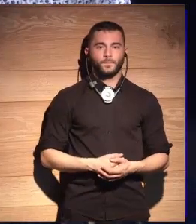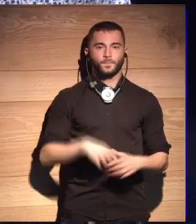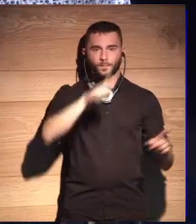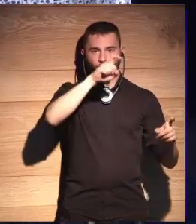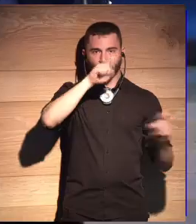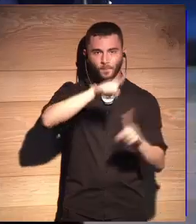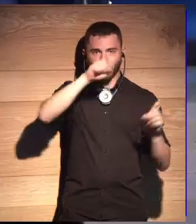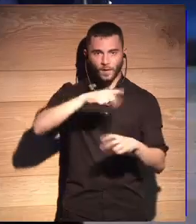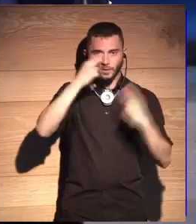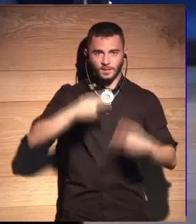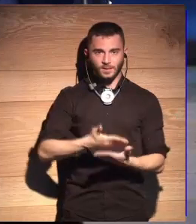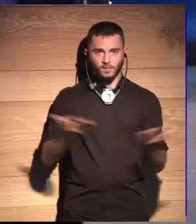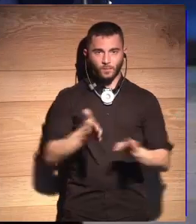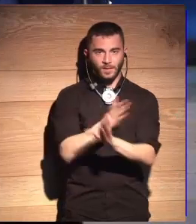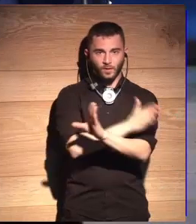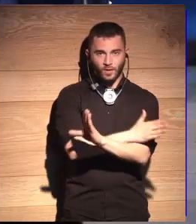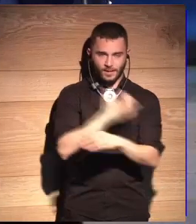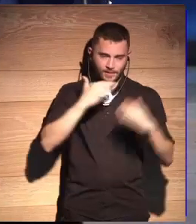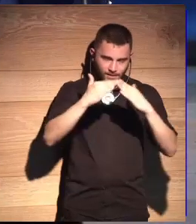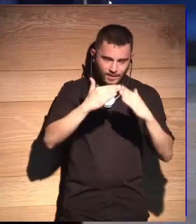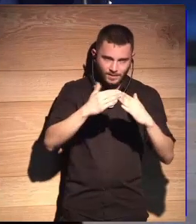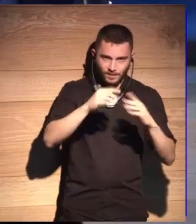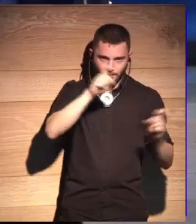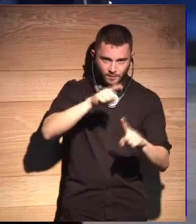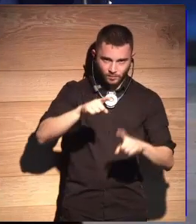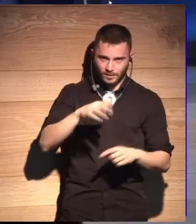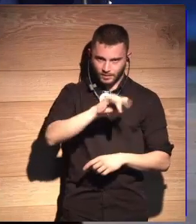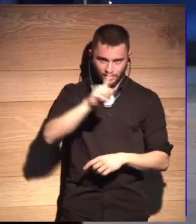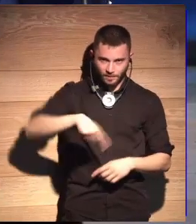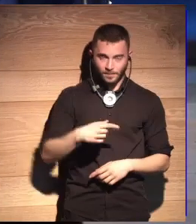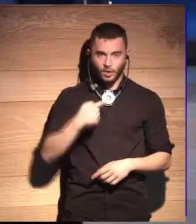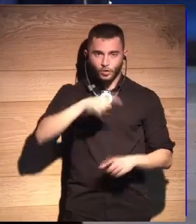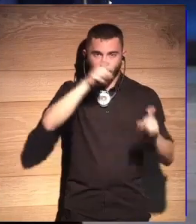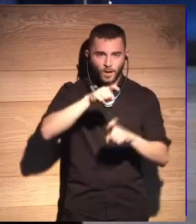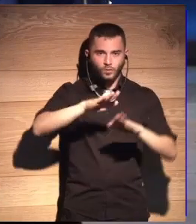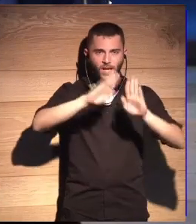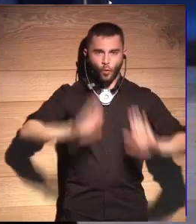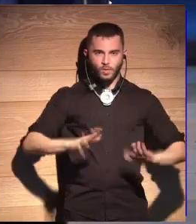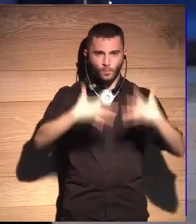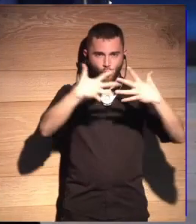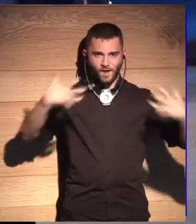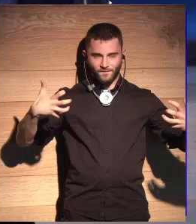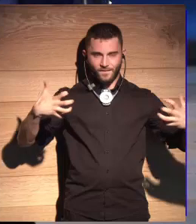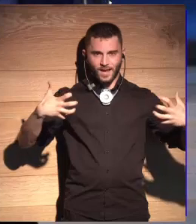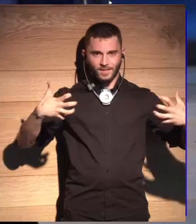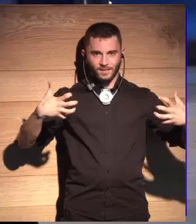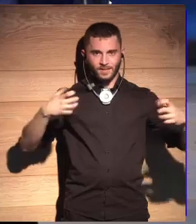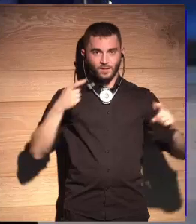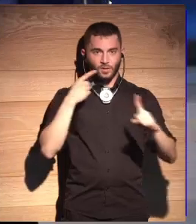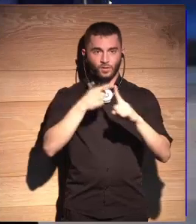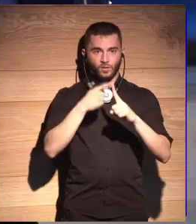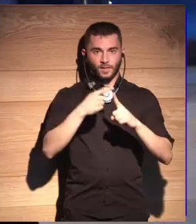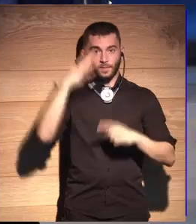preguntas. Before we open up the floor to the audience or to the people who are watching us through a streaming, I'm going